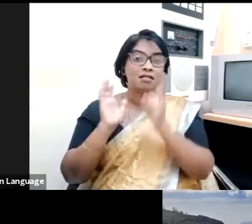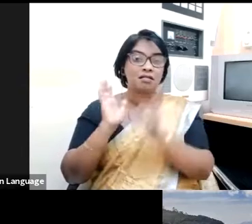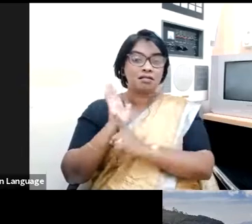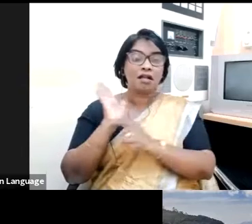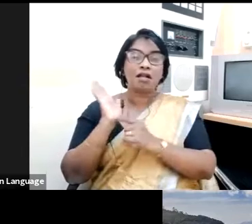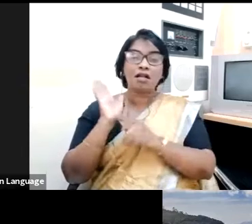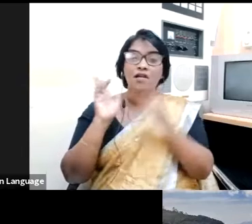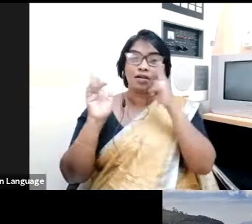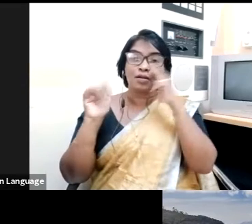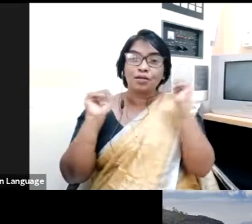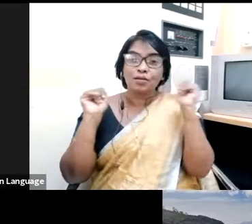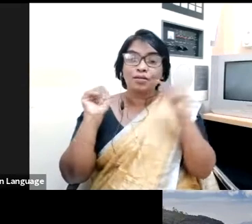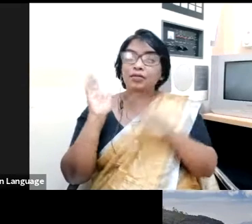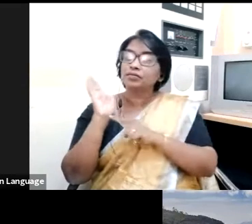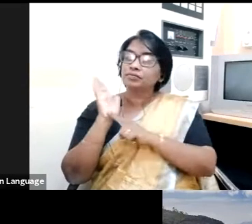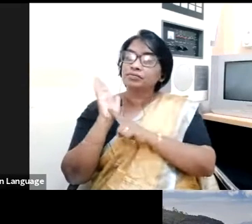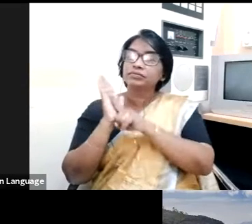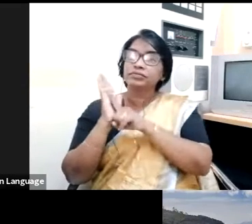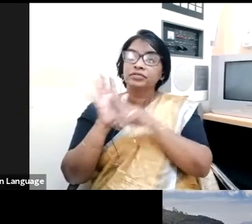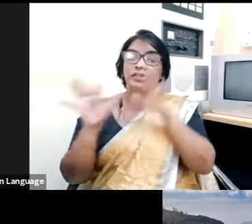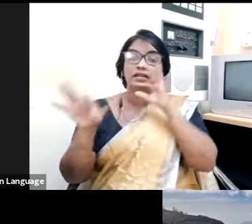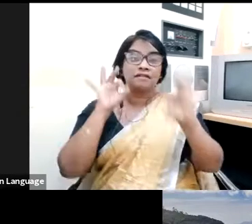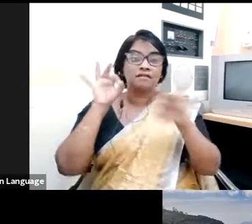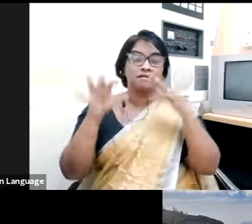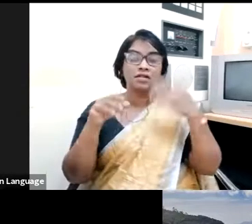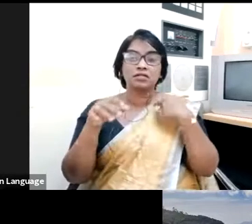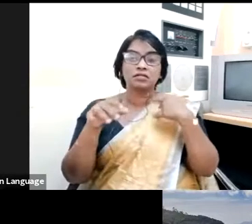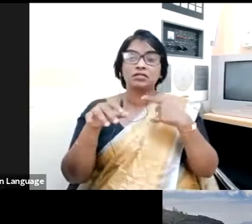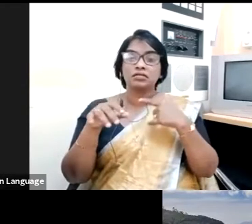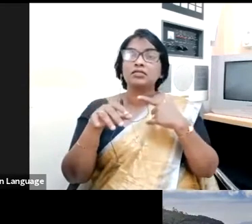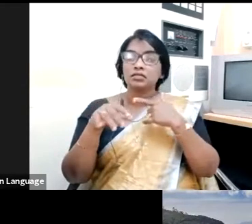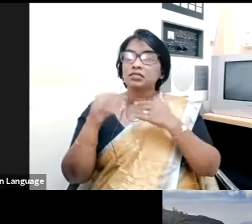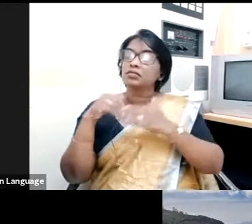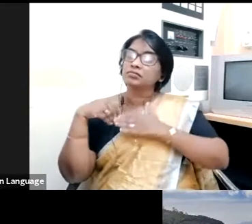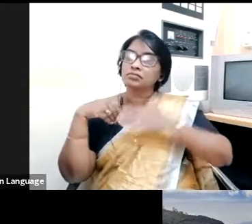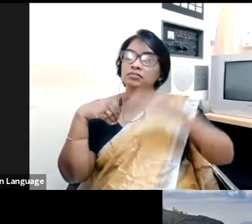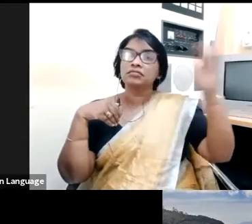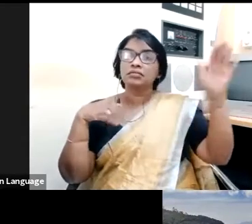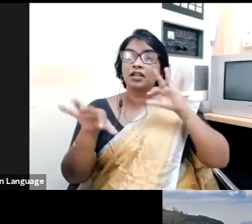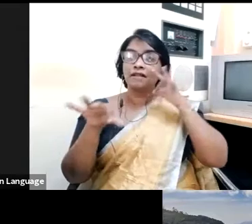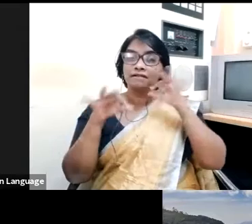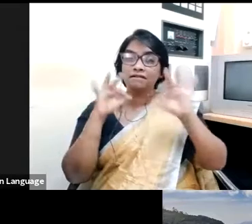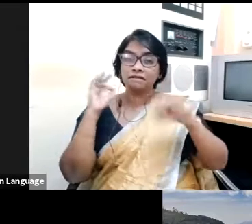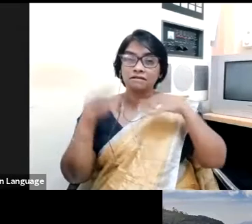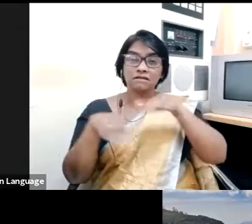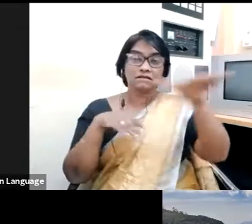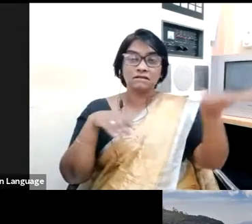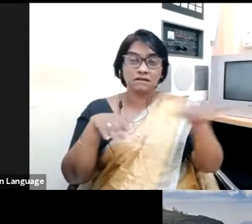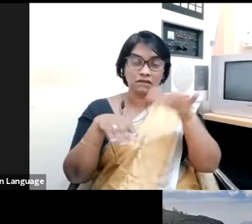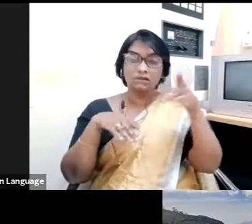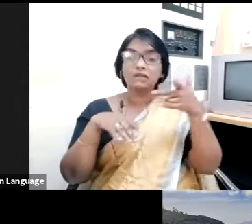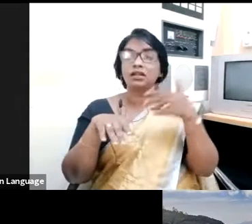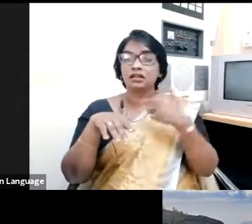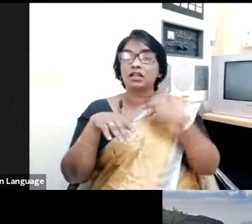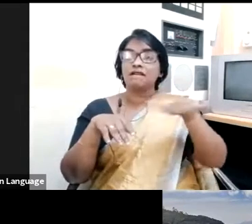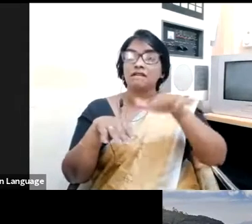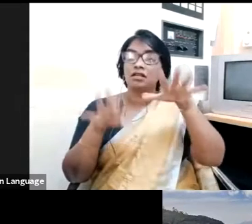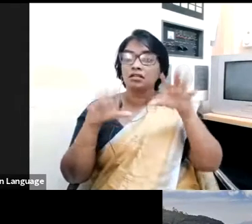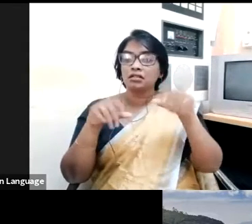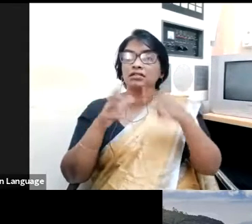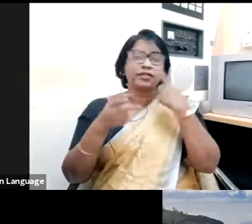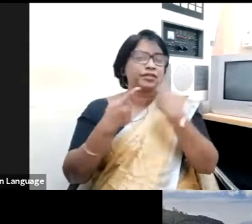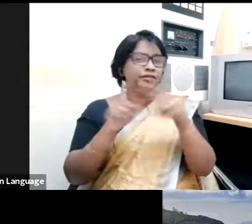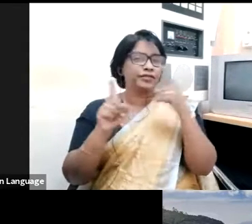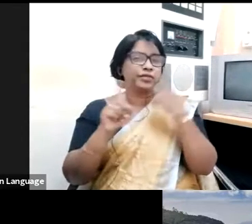feet. So our estates are dispersed in about 11 varying agroecological regions. And